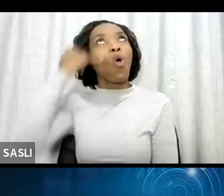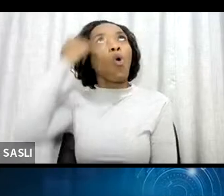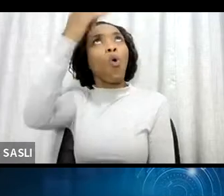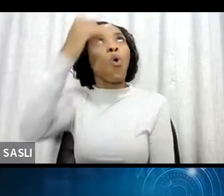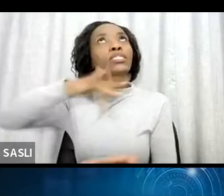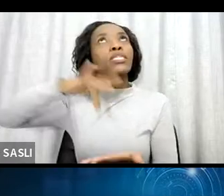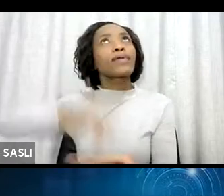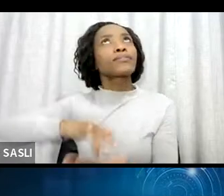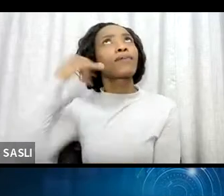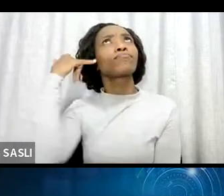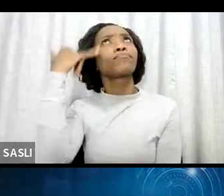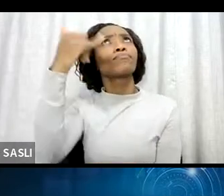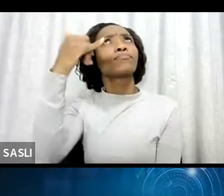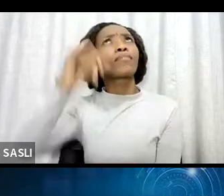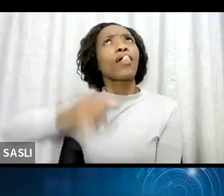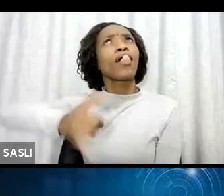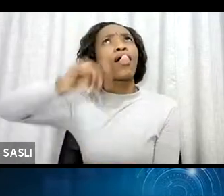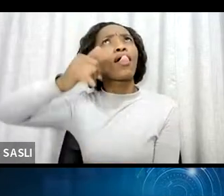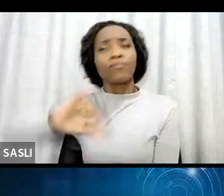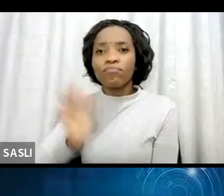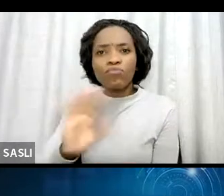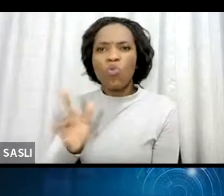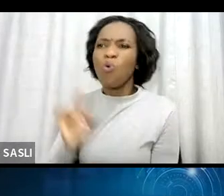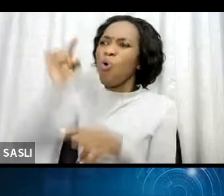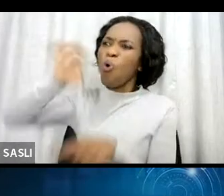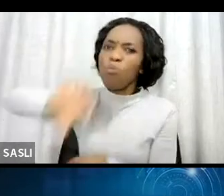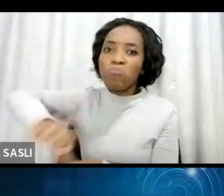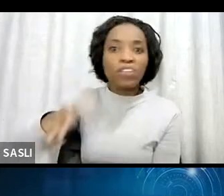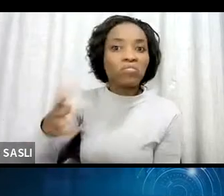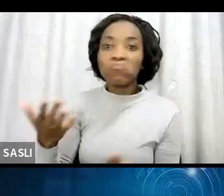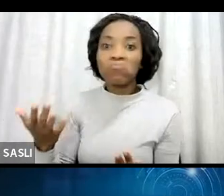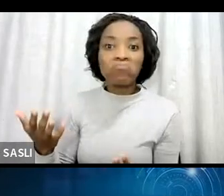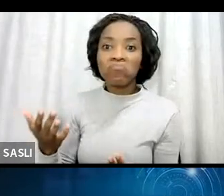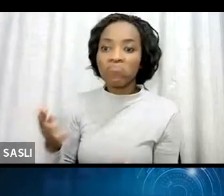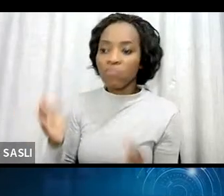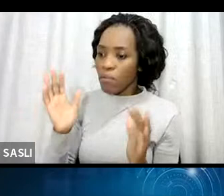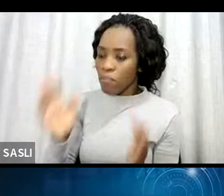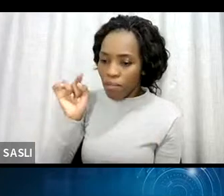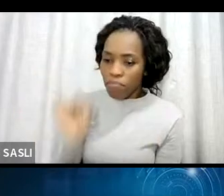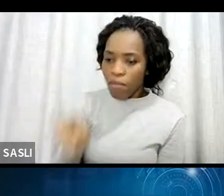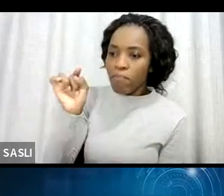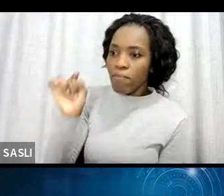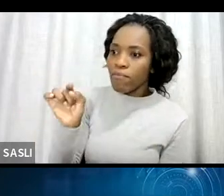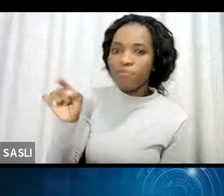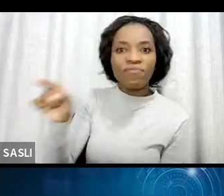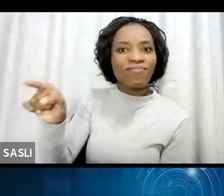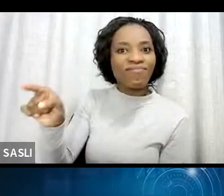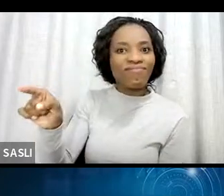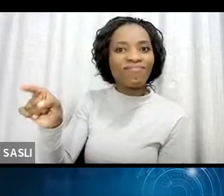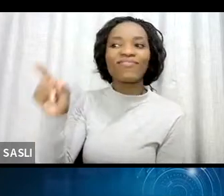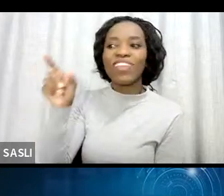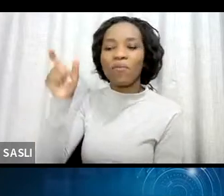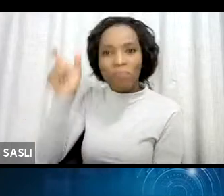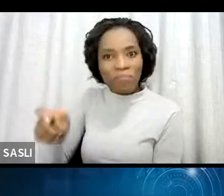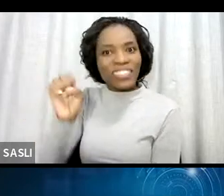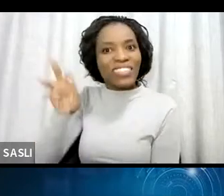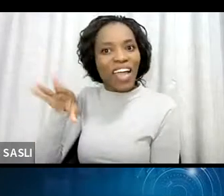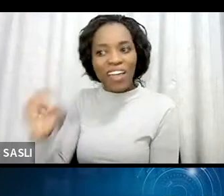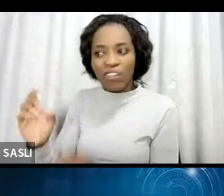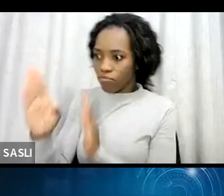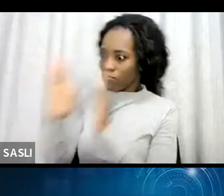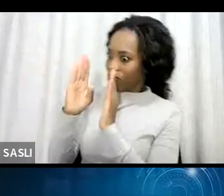need to go to our branches. You just press a button and we have a dedicated SARS officials that will support you. So